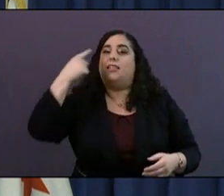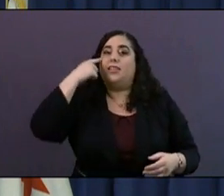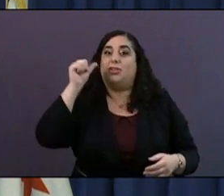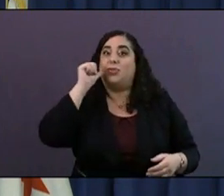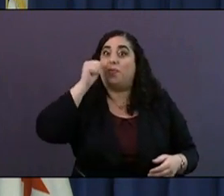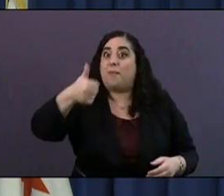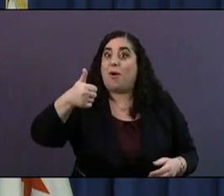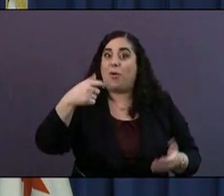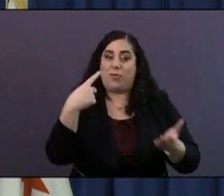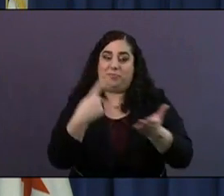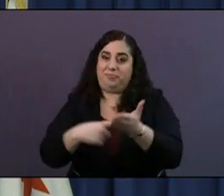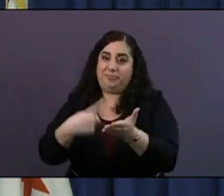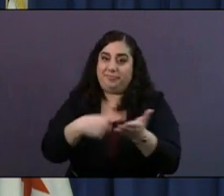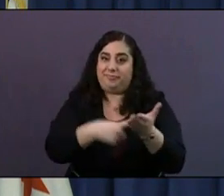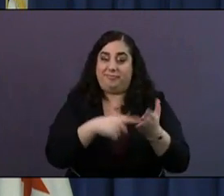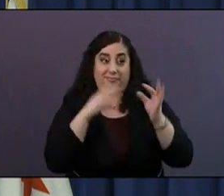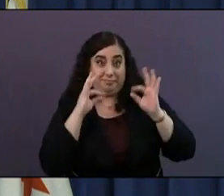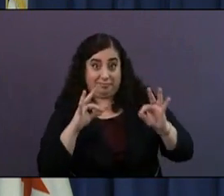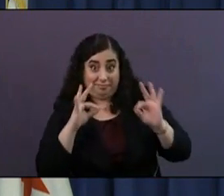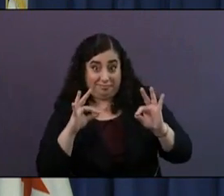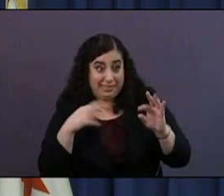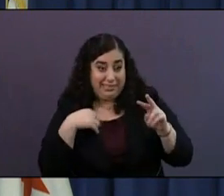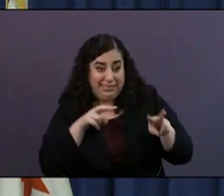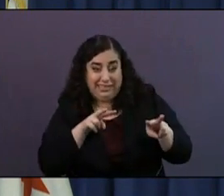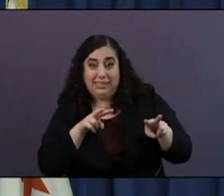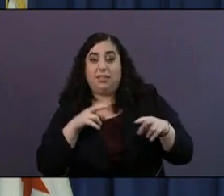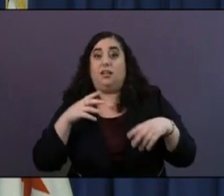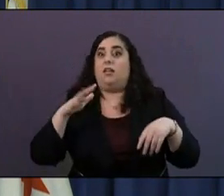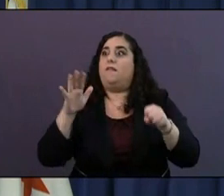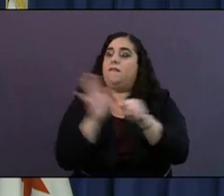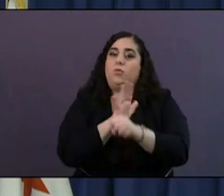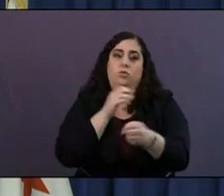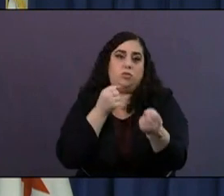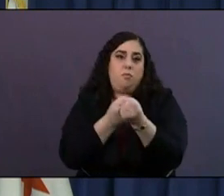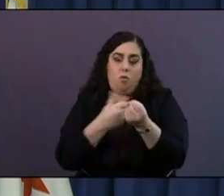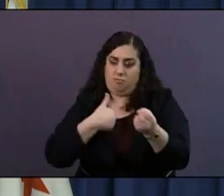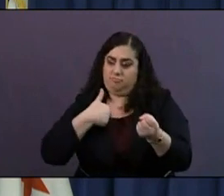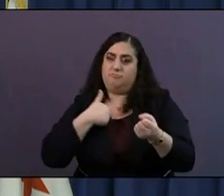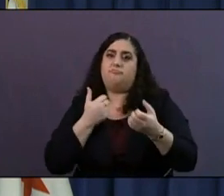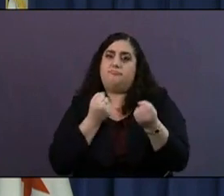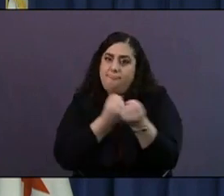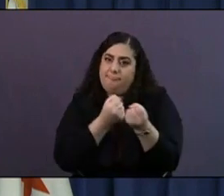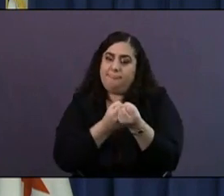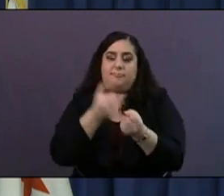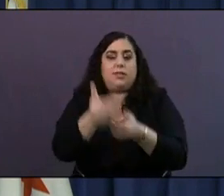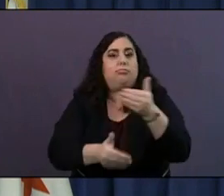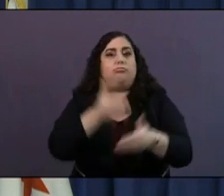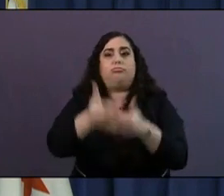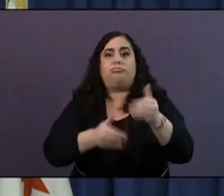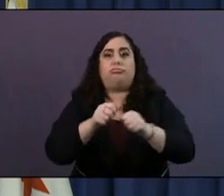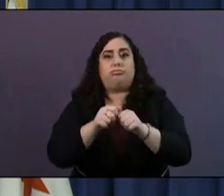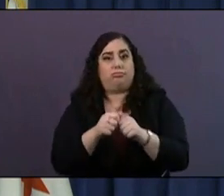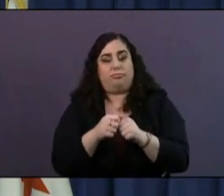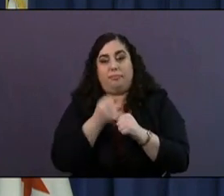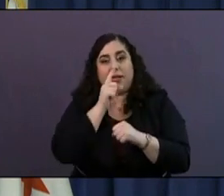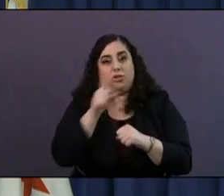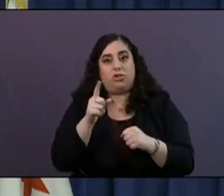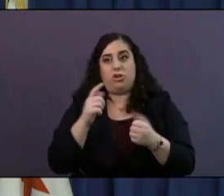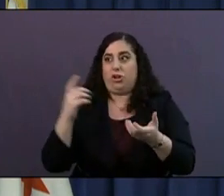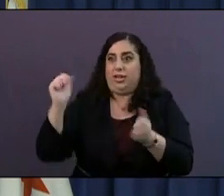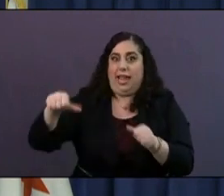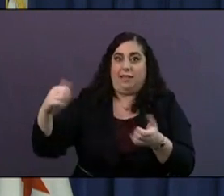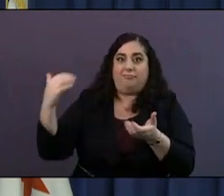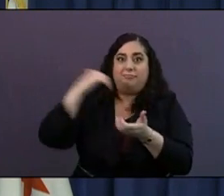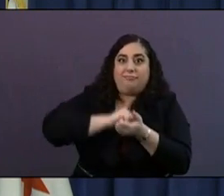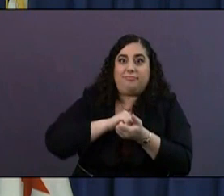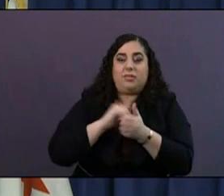tomorrow, and the Board of Supervisors will have my full support as they work through this in conjunction with our county public health officials. I